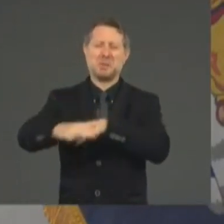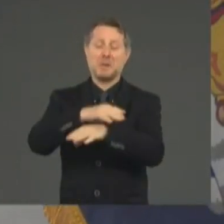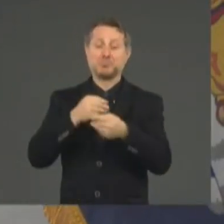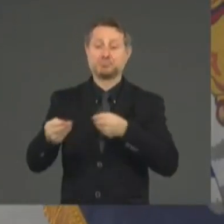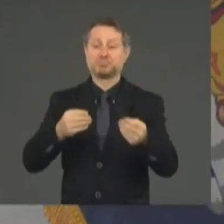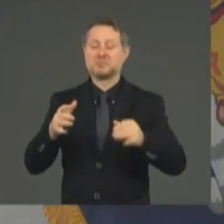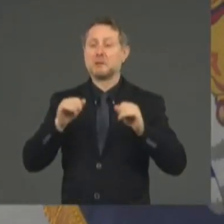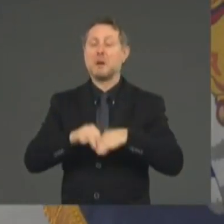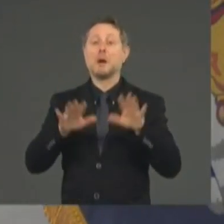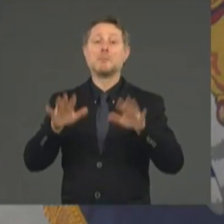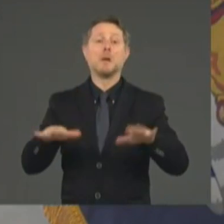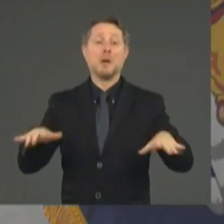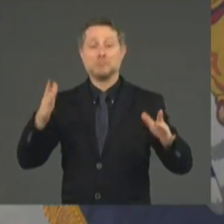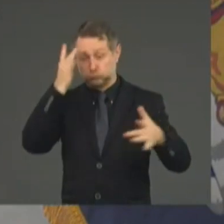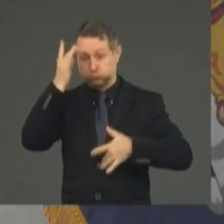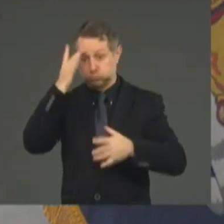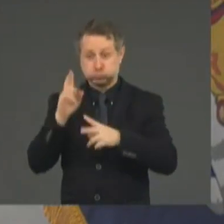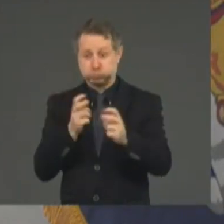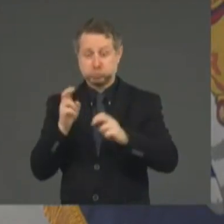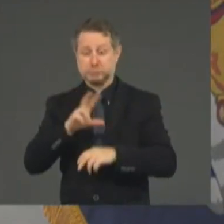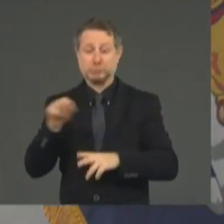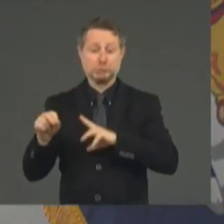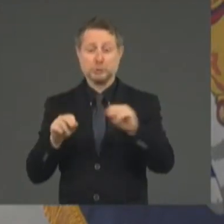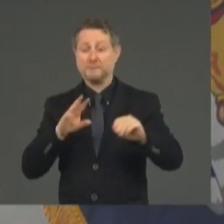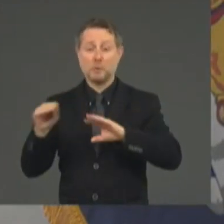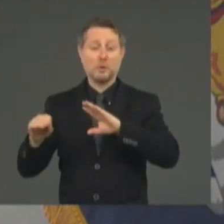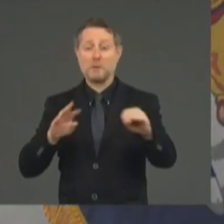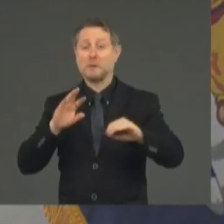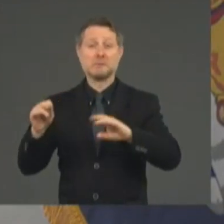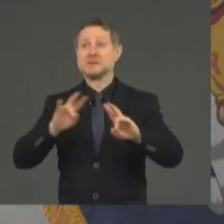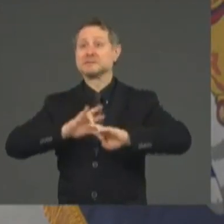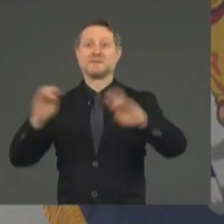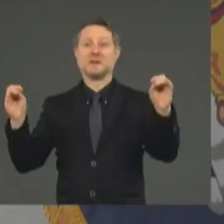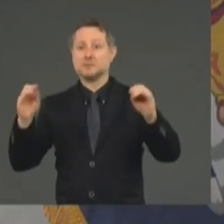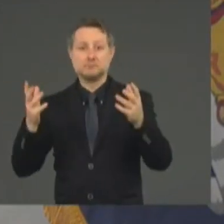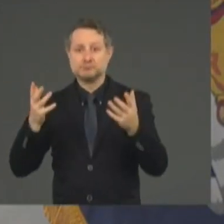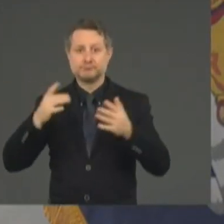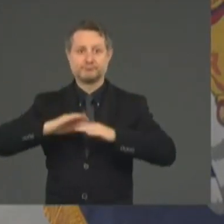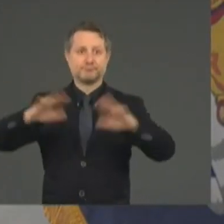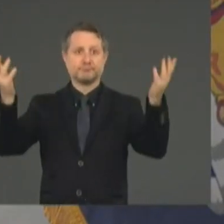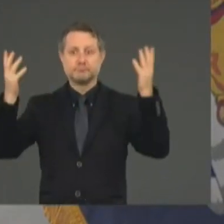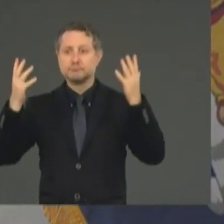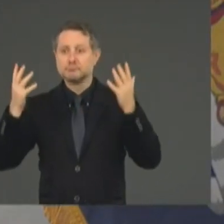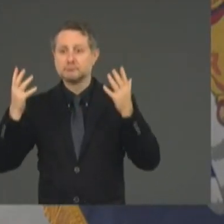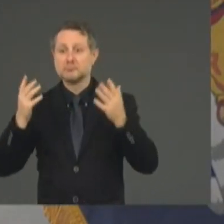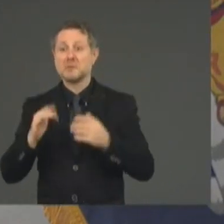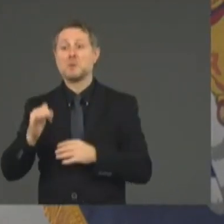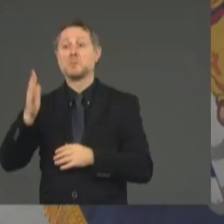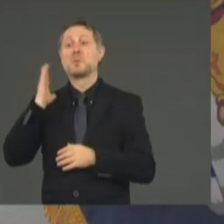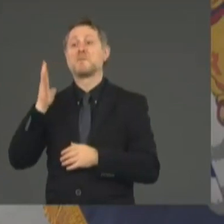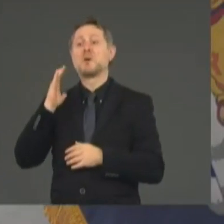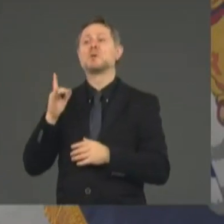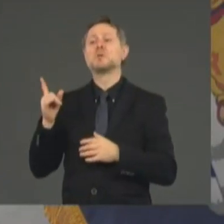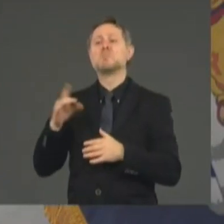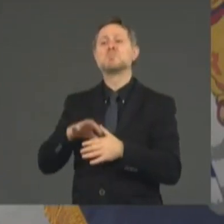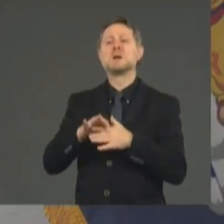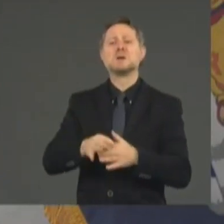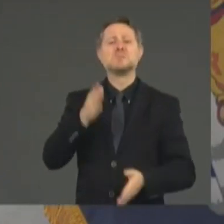infected dozens and dozens. When they talk about the meat processing plants in the